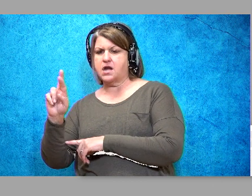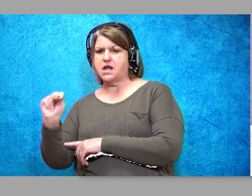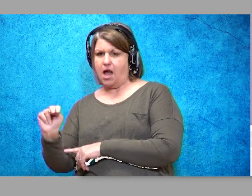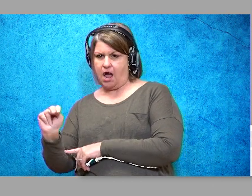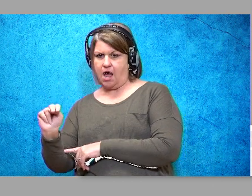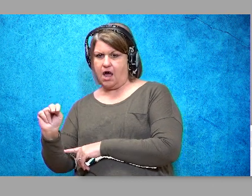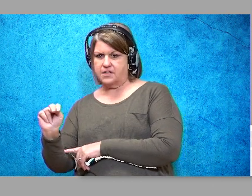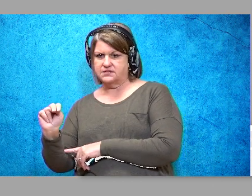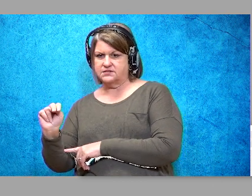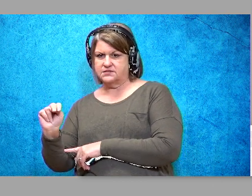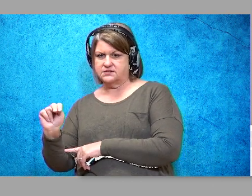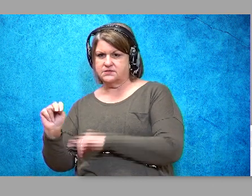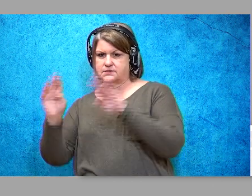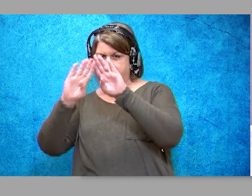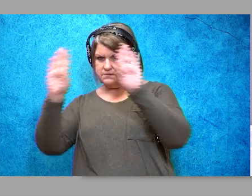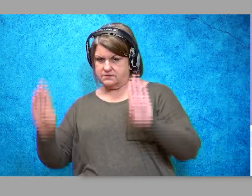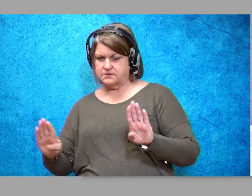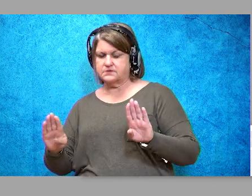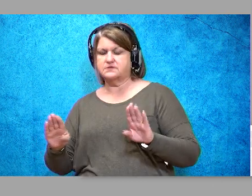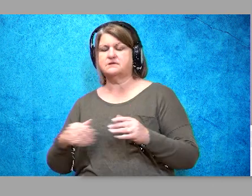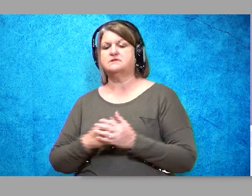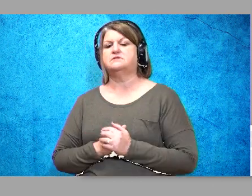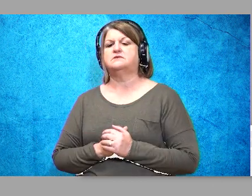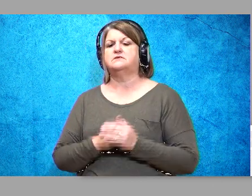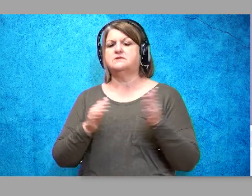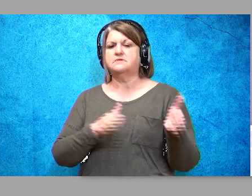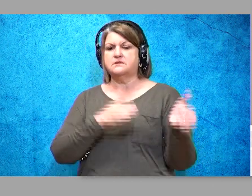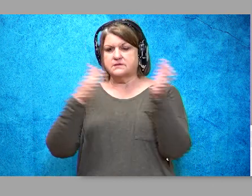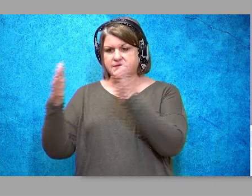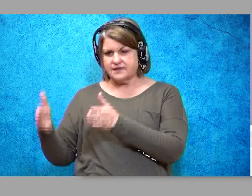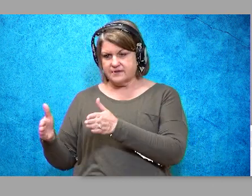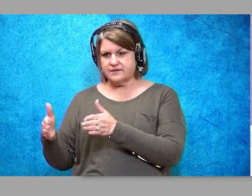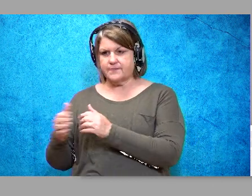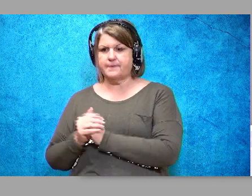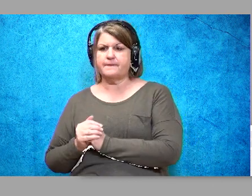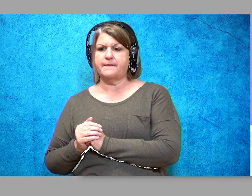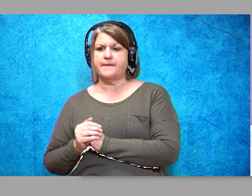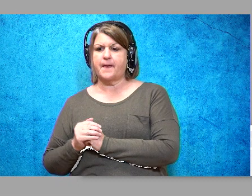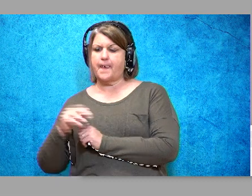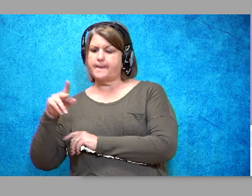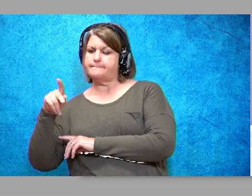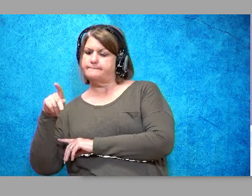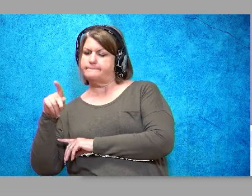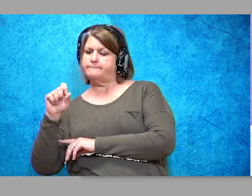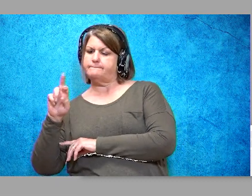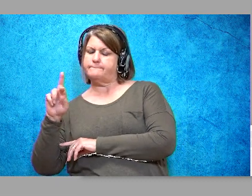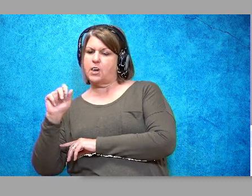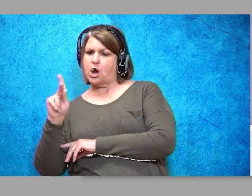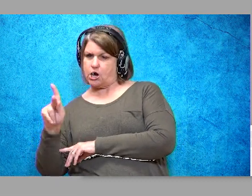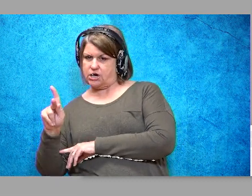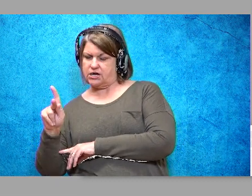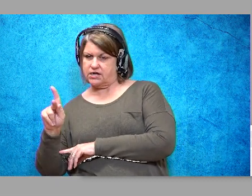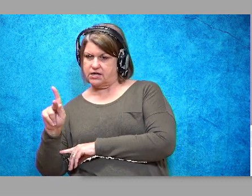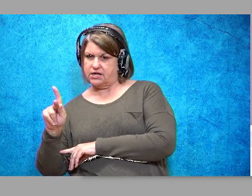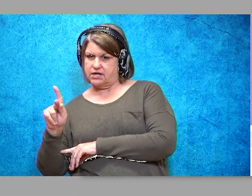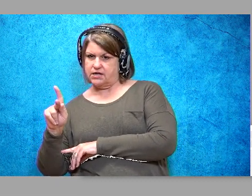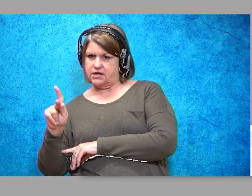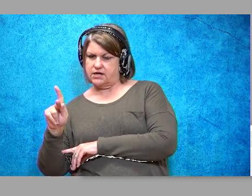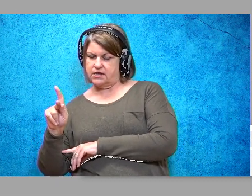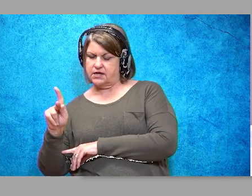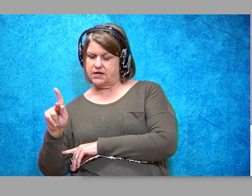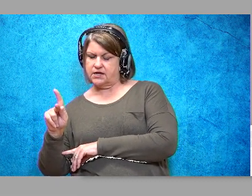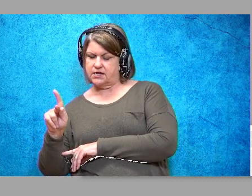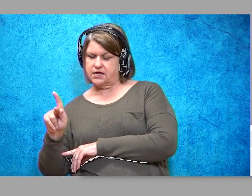Barn. Good job. Let's do another one. Park. Park. You hear